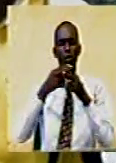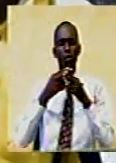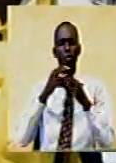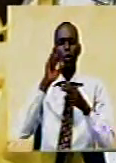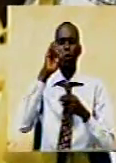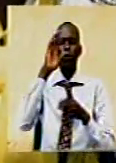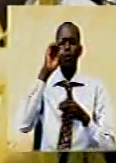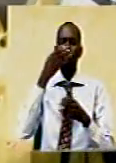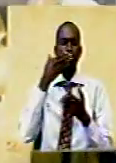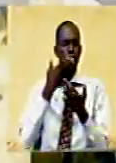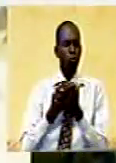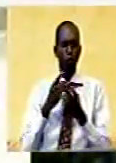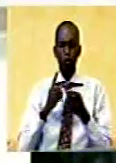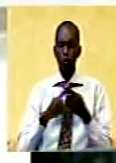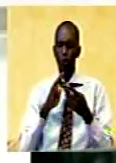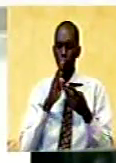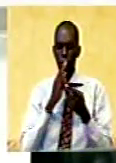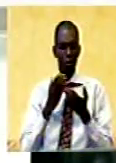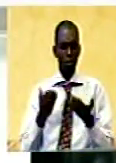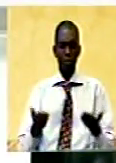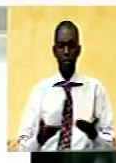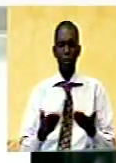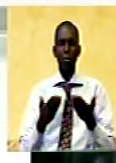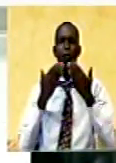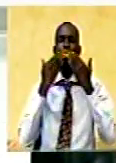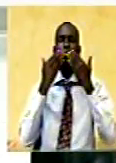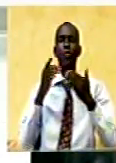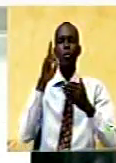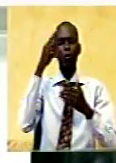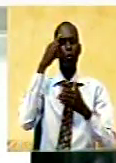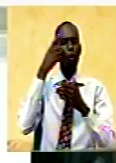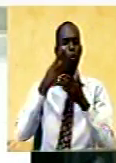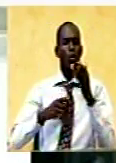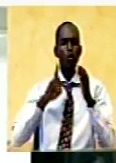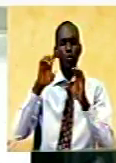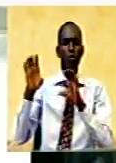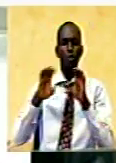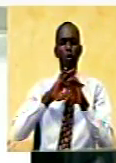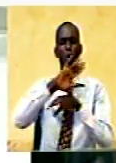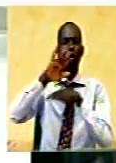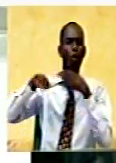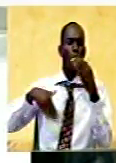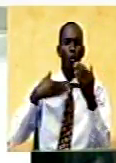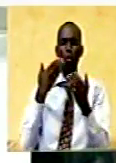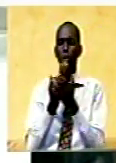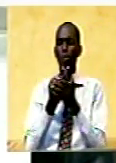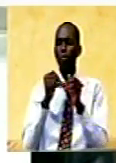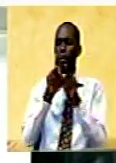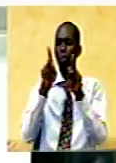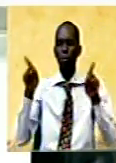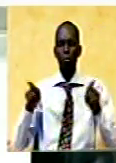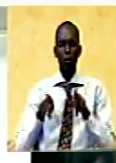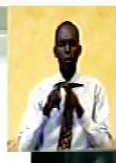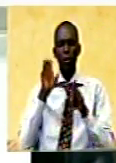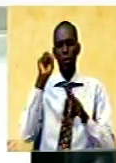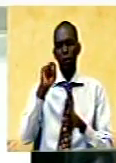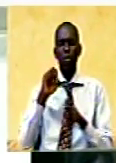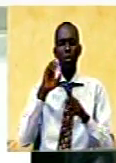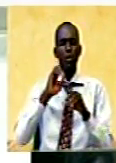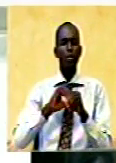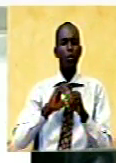Father, we magnify your name. So good to be here. Thank you for what you did in all